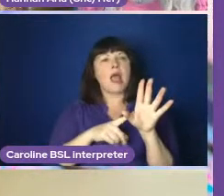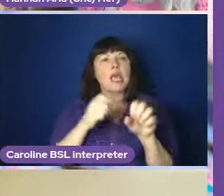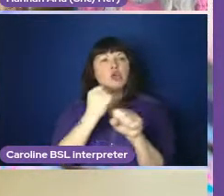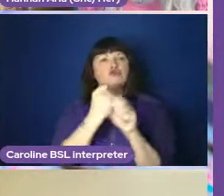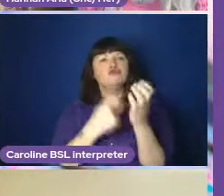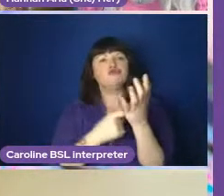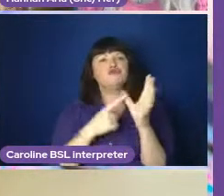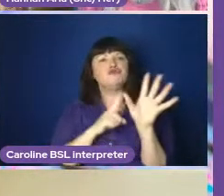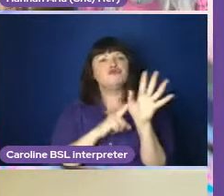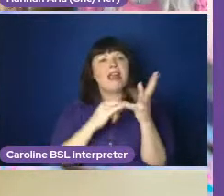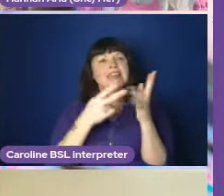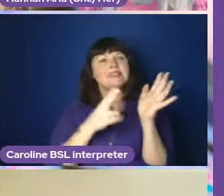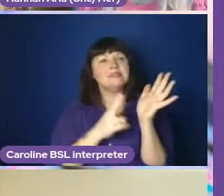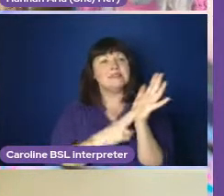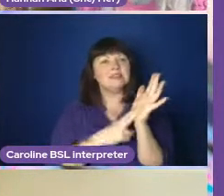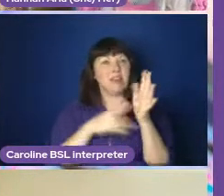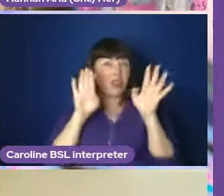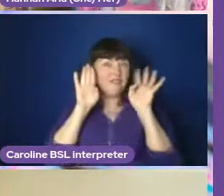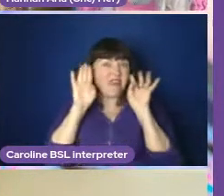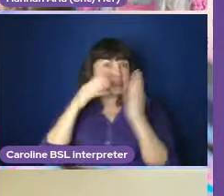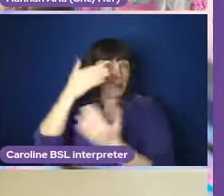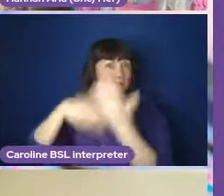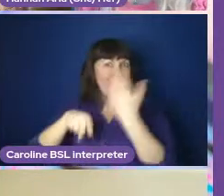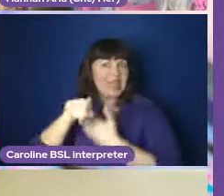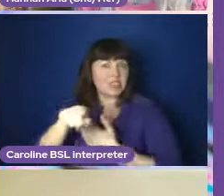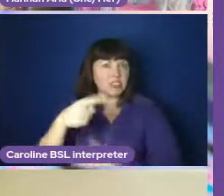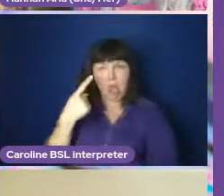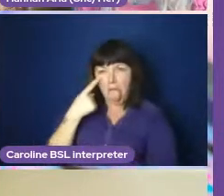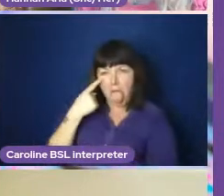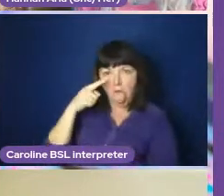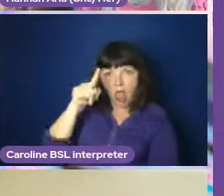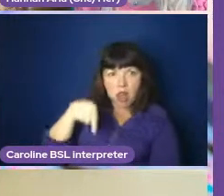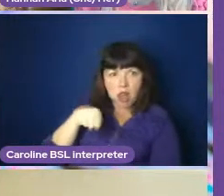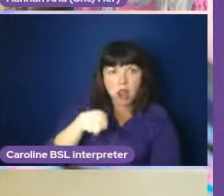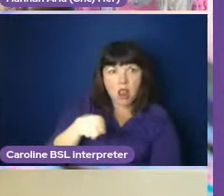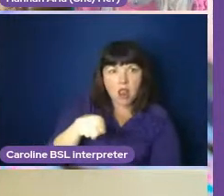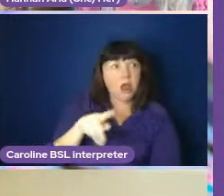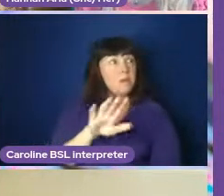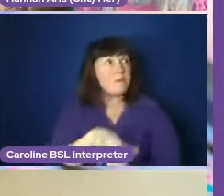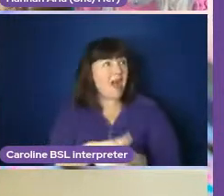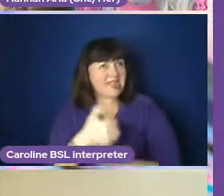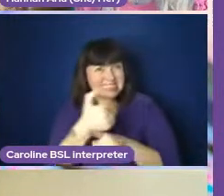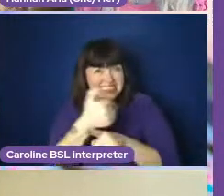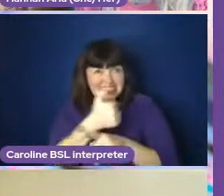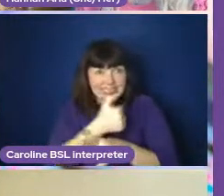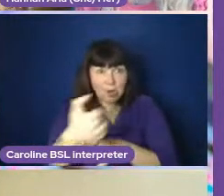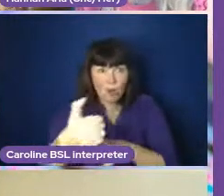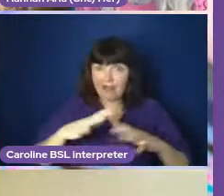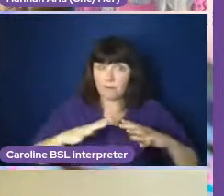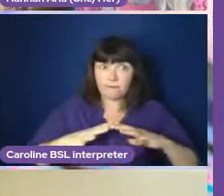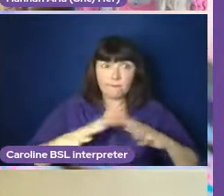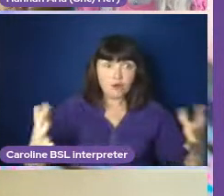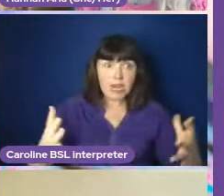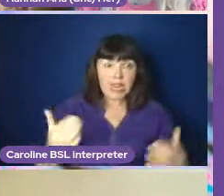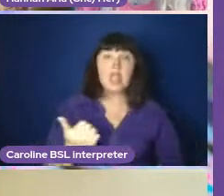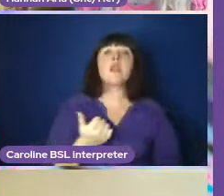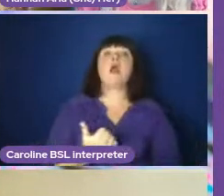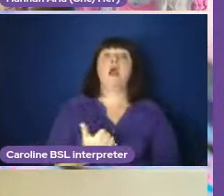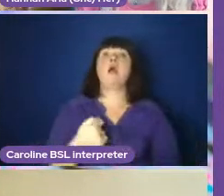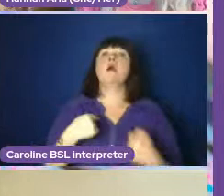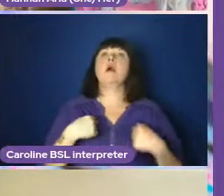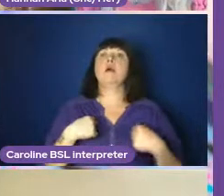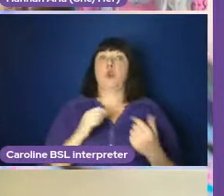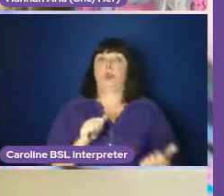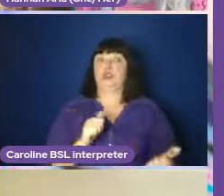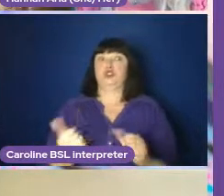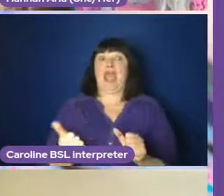it advertised, and I quickly jumped on to have a look. But it's a 16-week challenge, and it's free, So I've shared it with